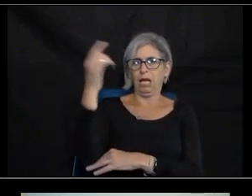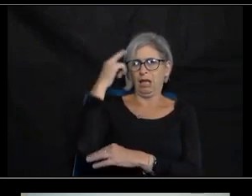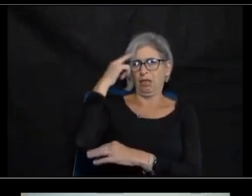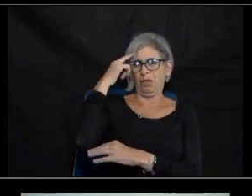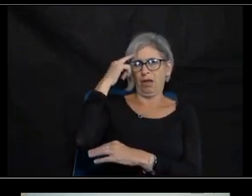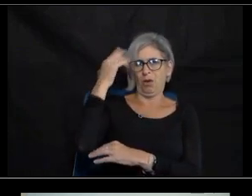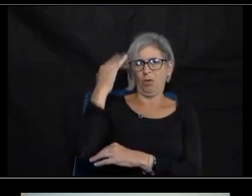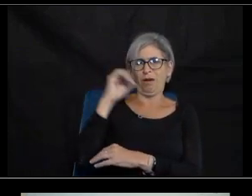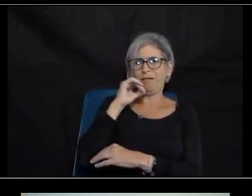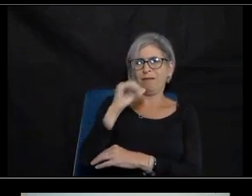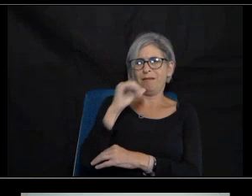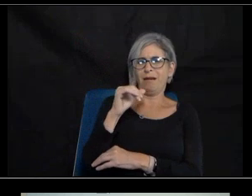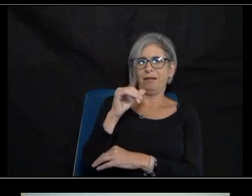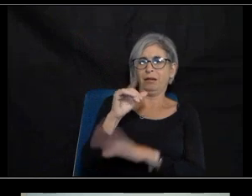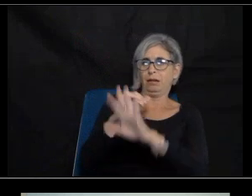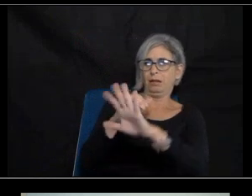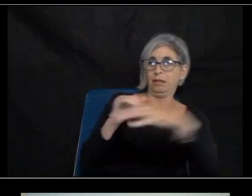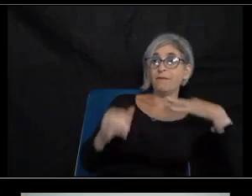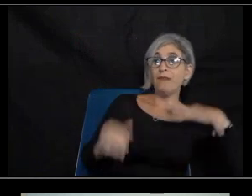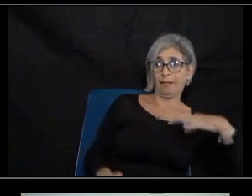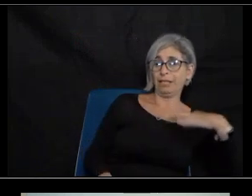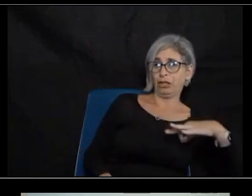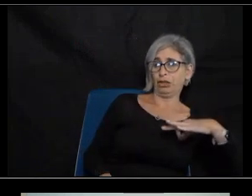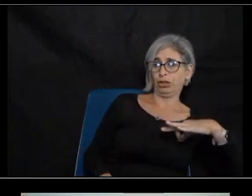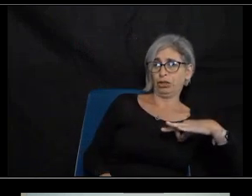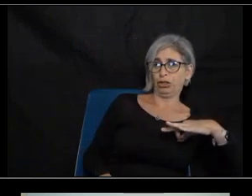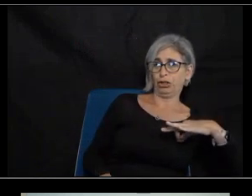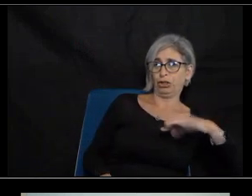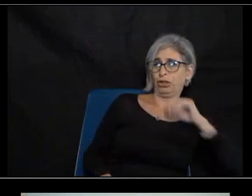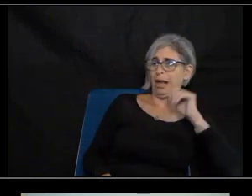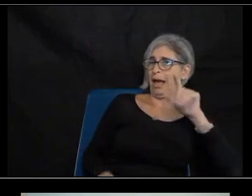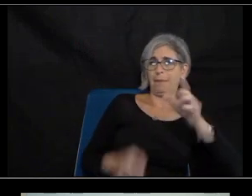why not do voluntary? Yes.